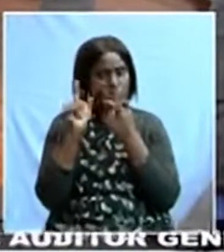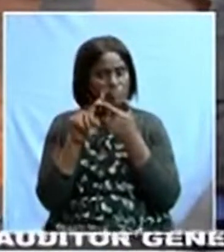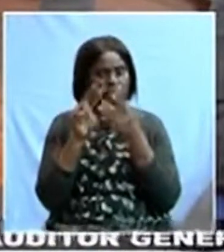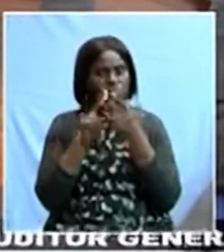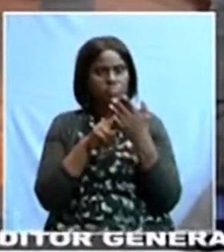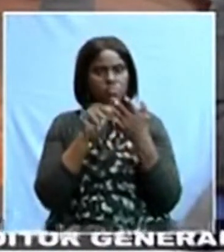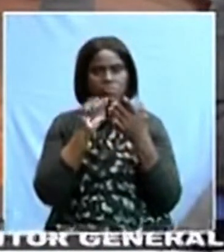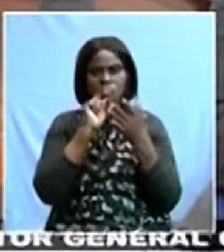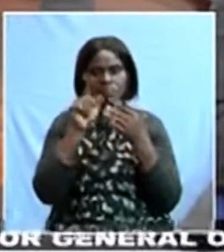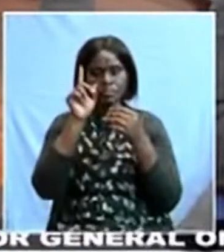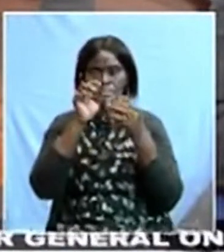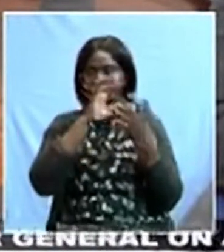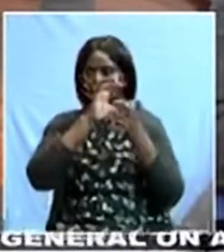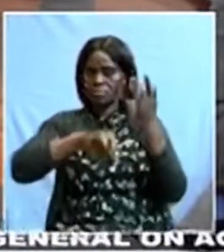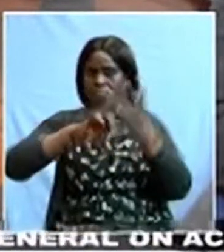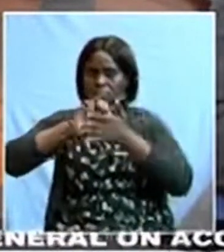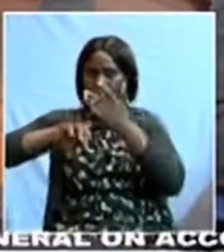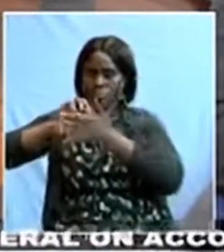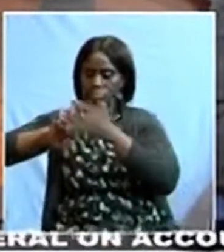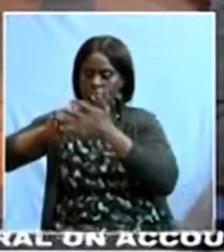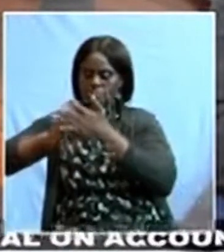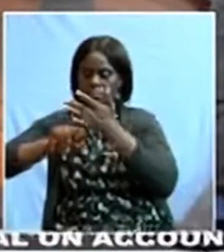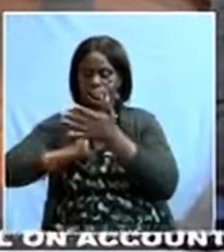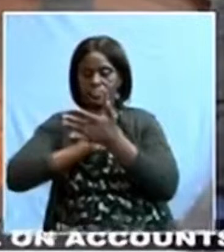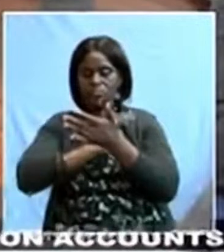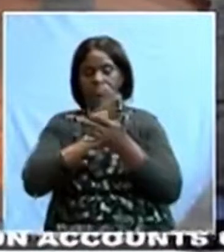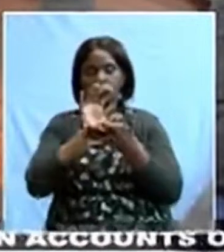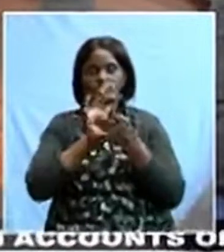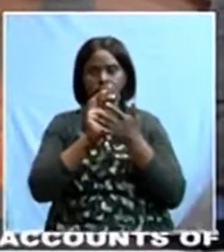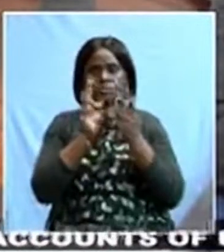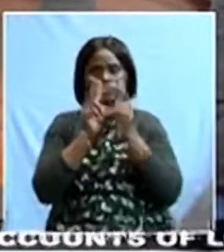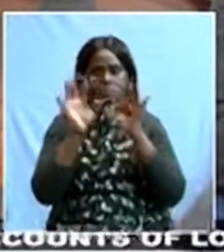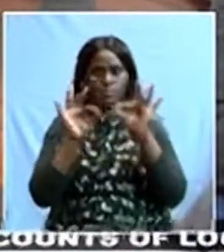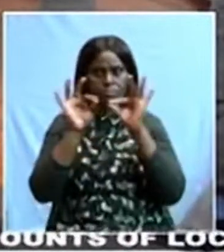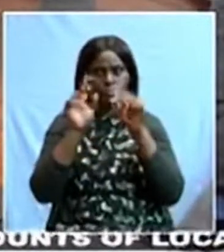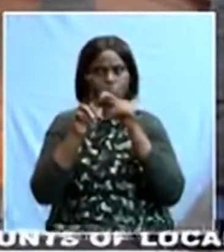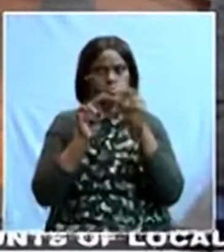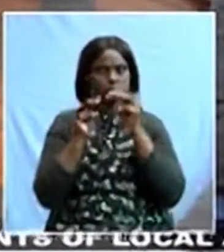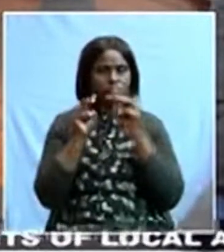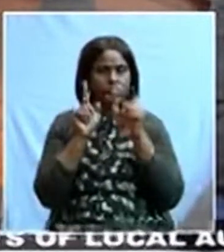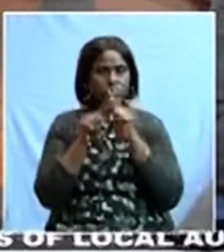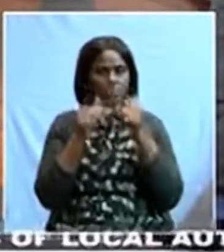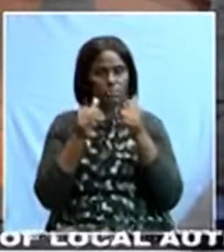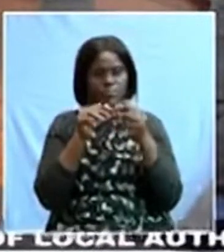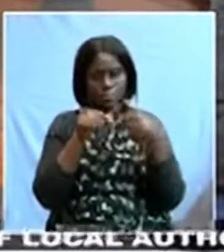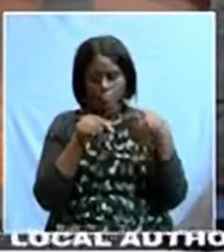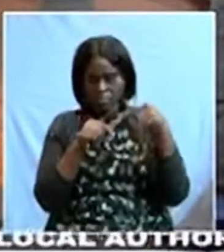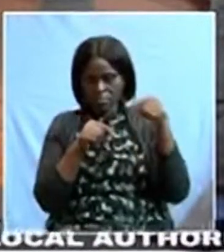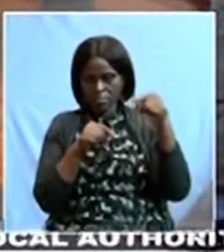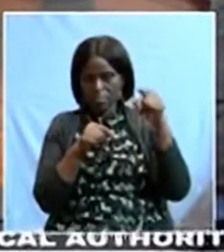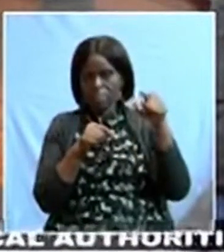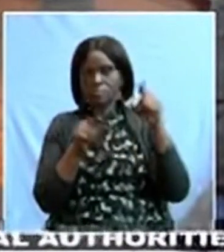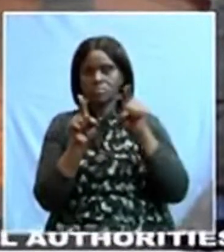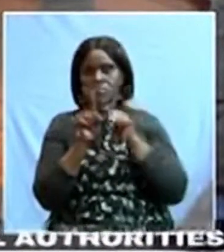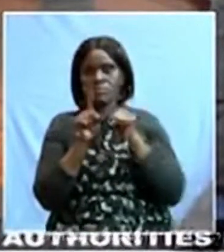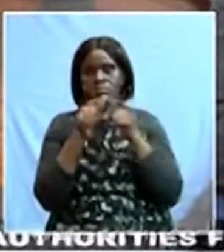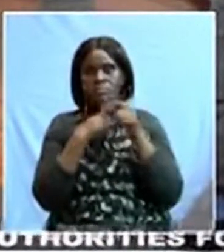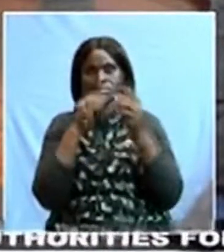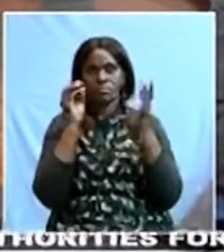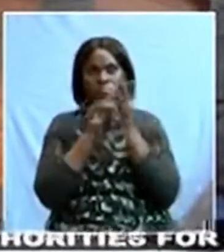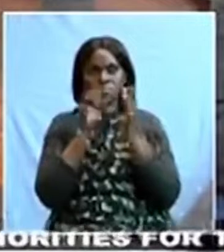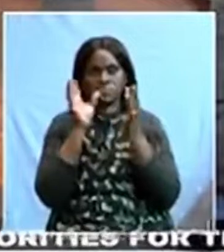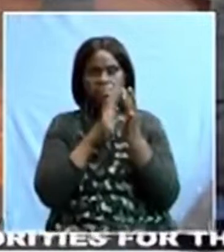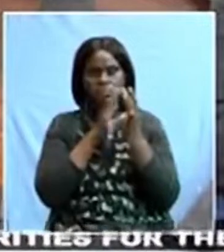report that the dismantling of staff debt is a priority to management and is ongoing and has been